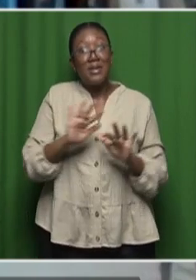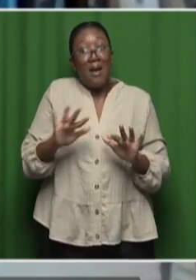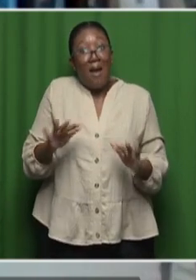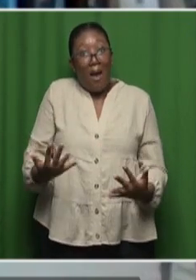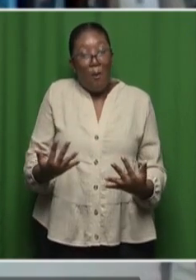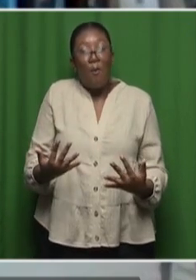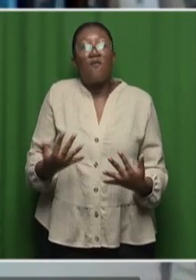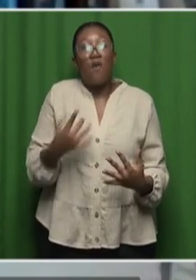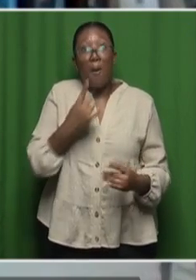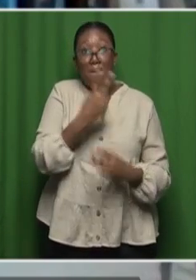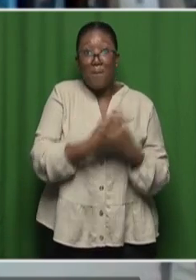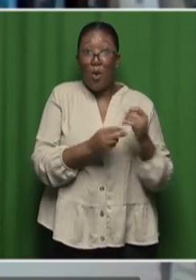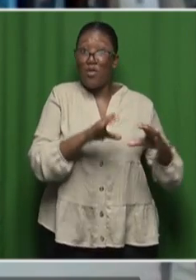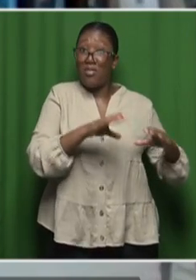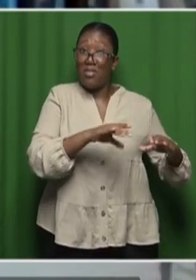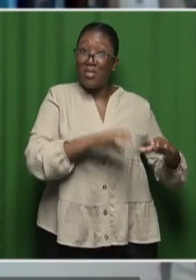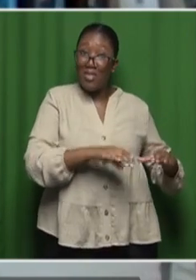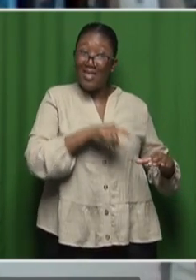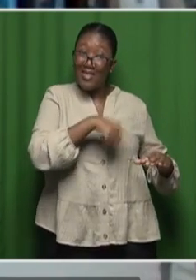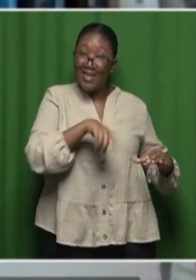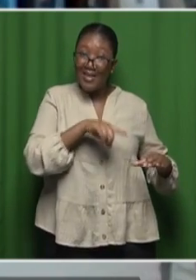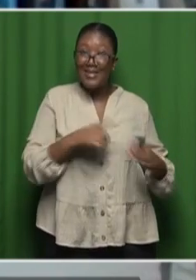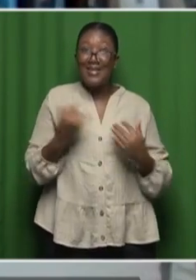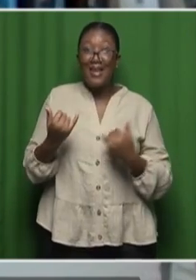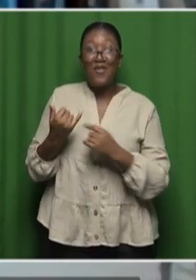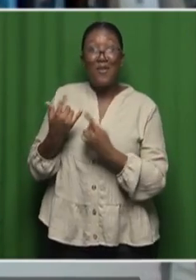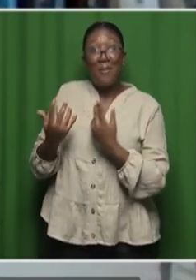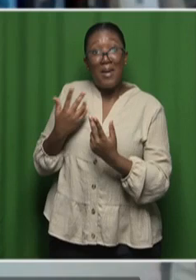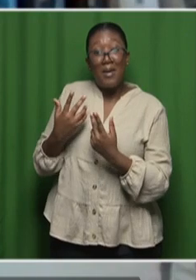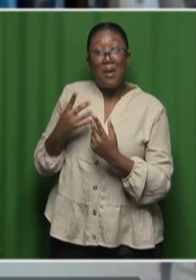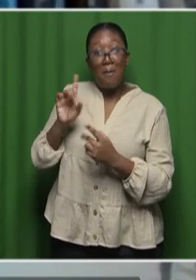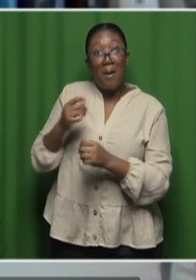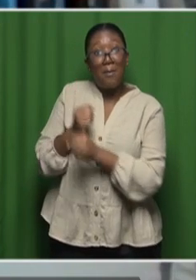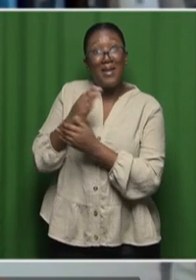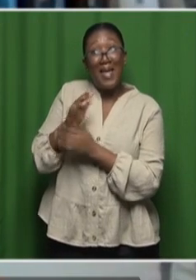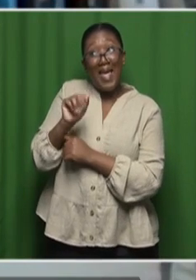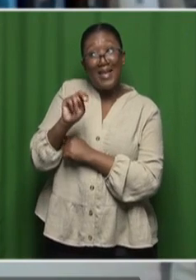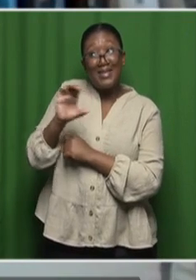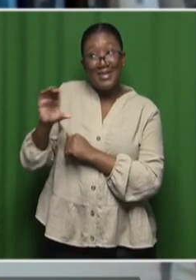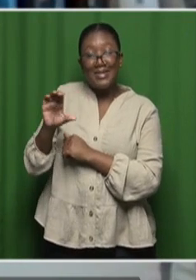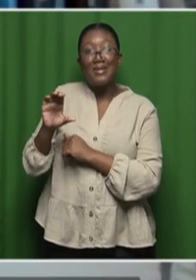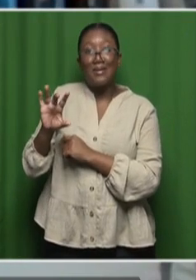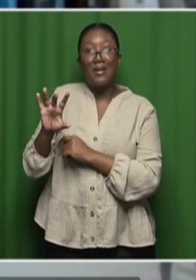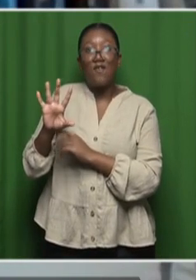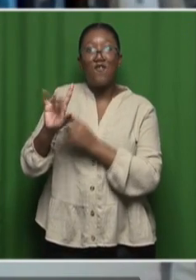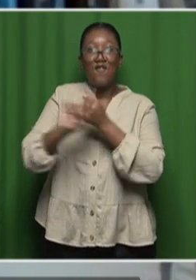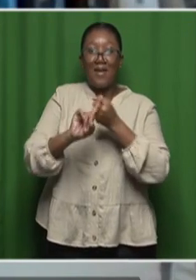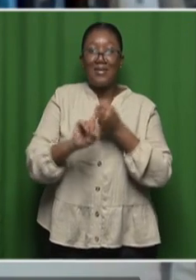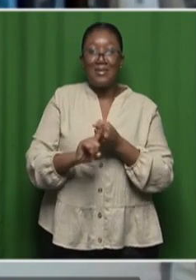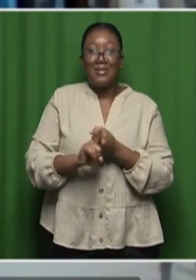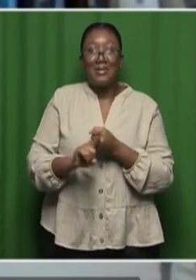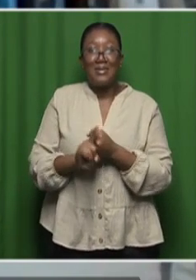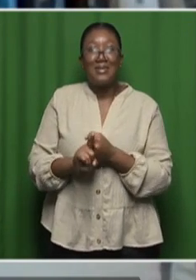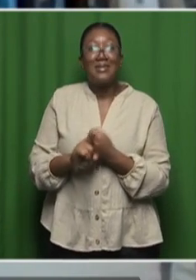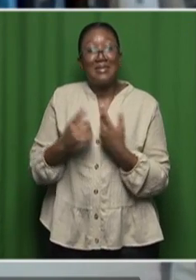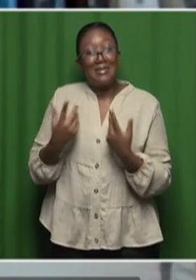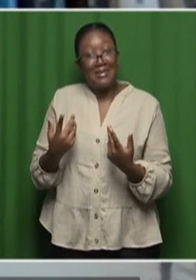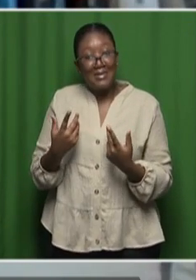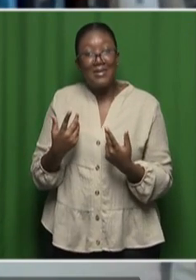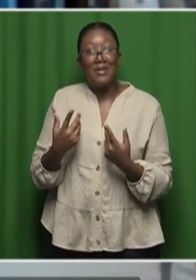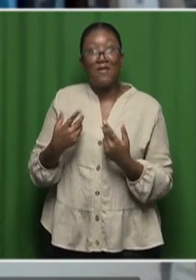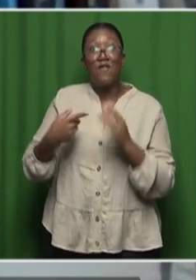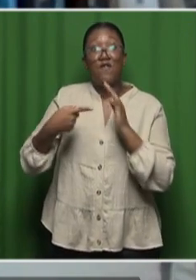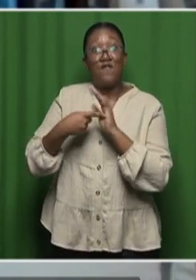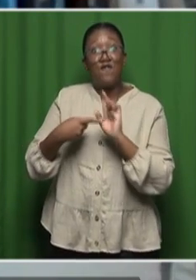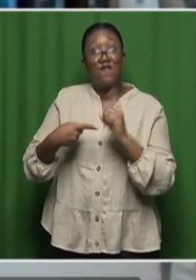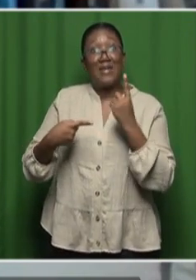both parties, etc. So that needs to be dealt with by the ANC. On the face of it, as a first